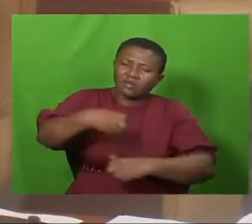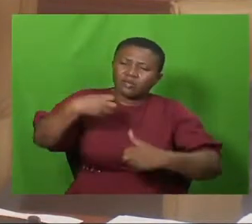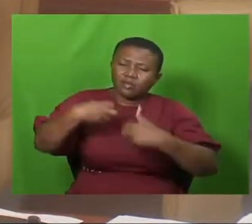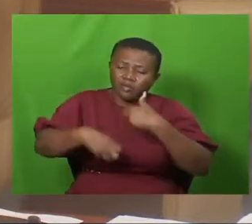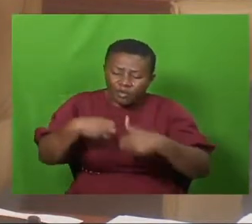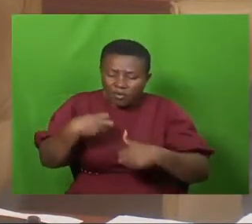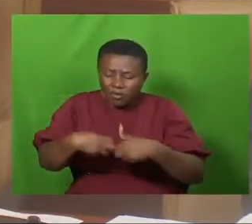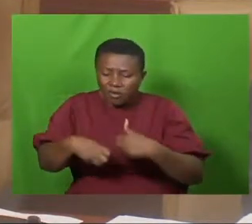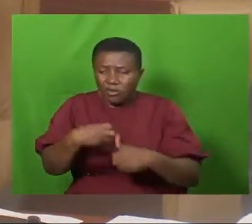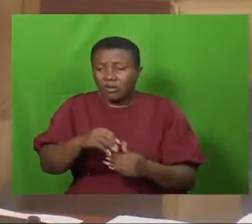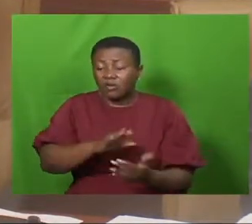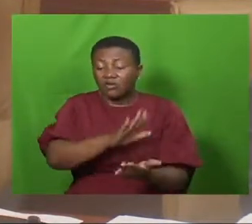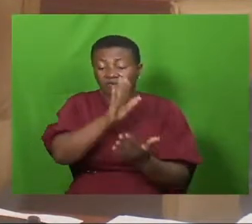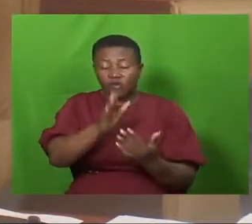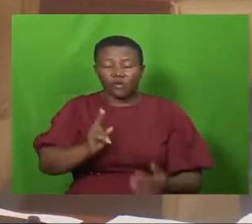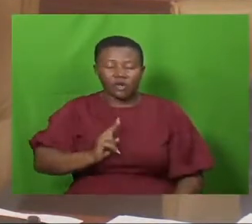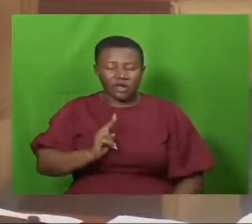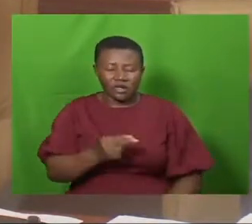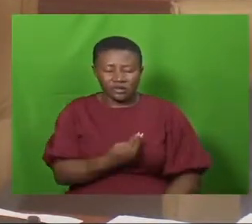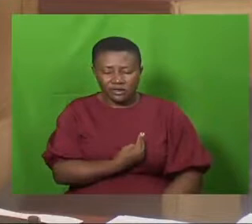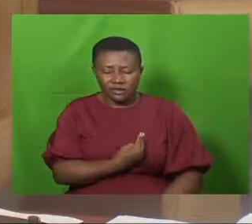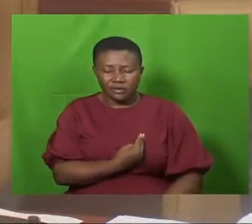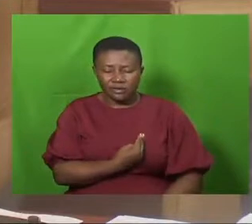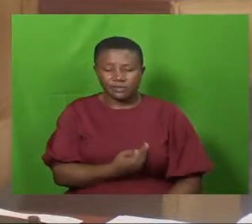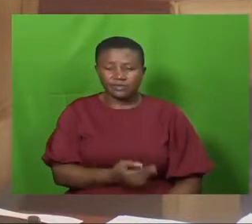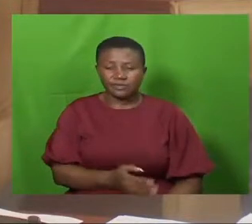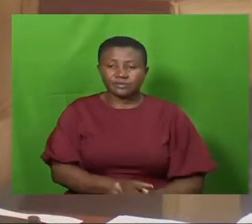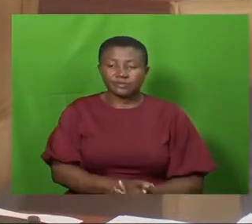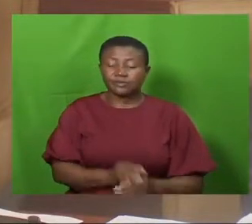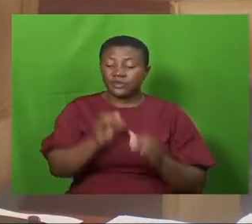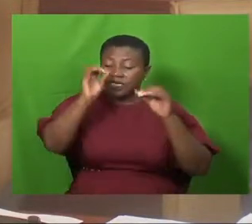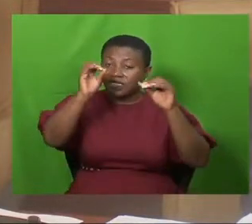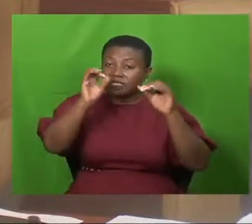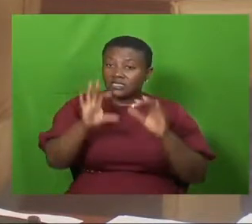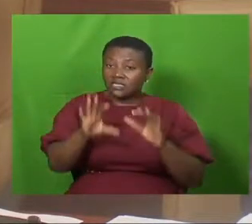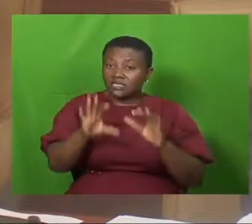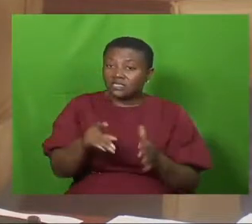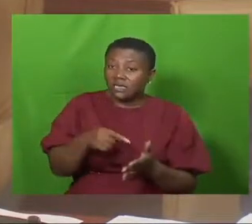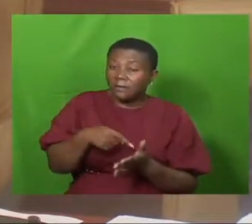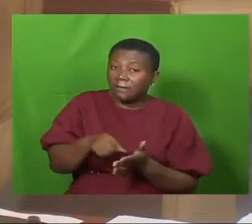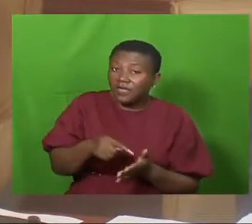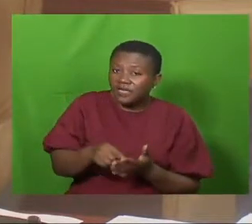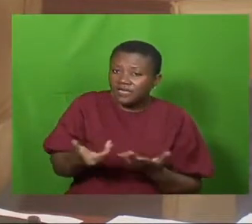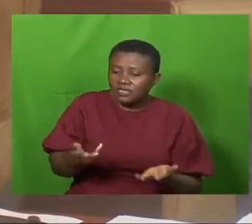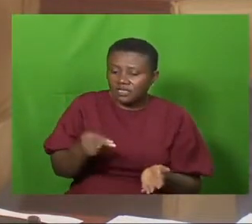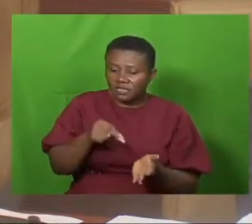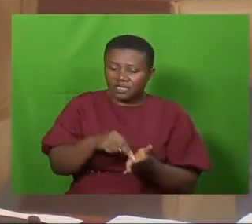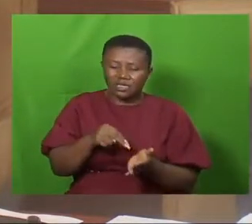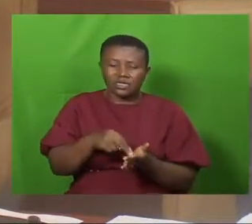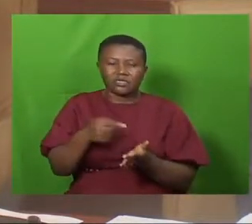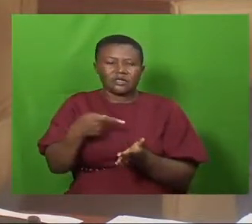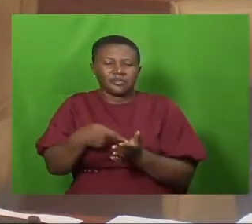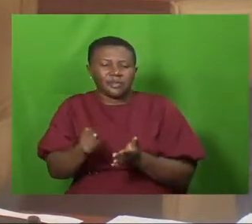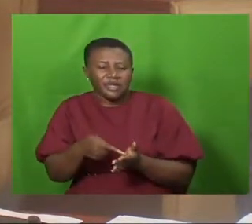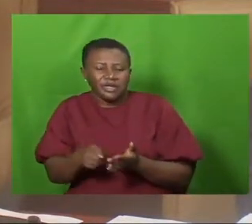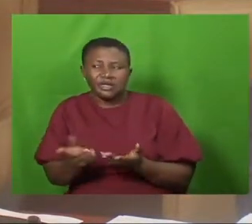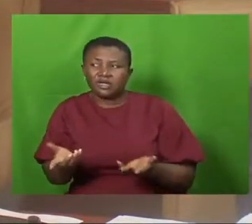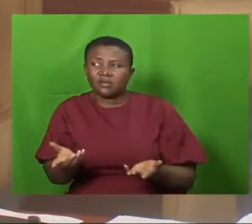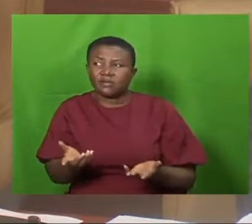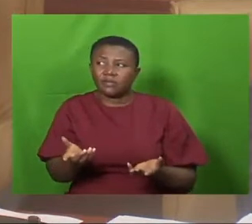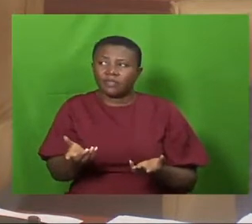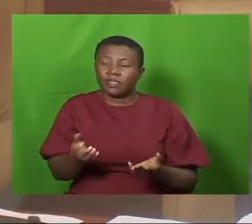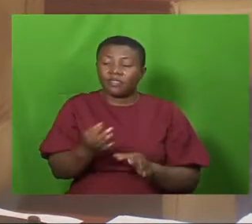before us. Our teachers are being paid, our nurses are being paid their allowances,